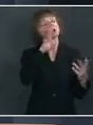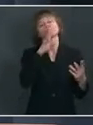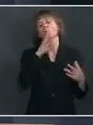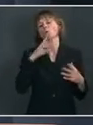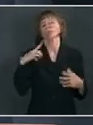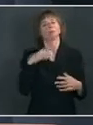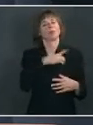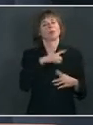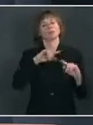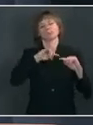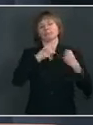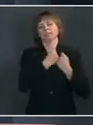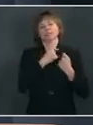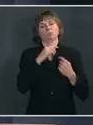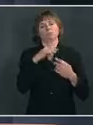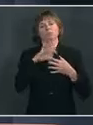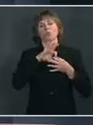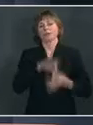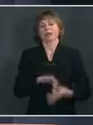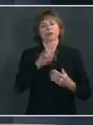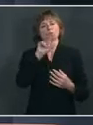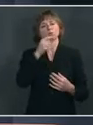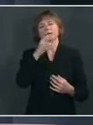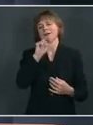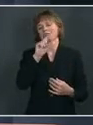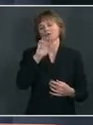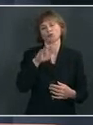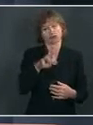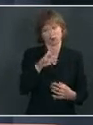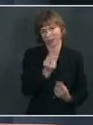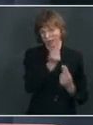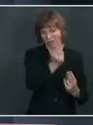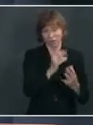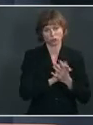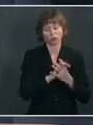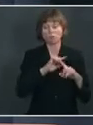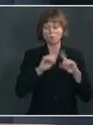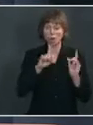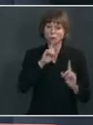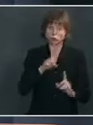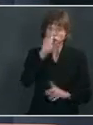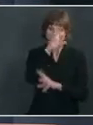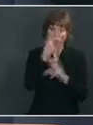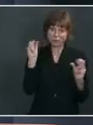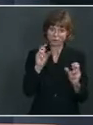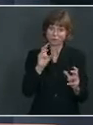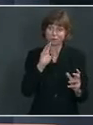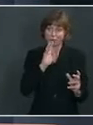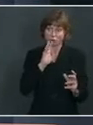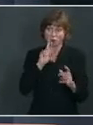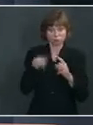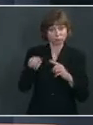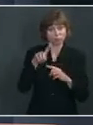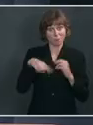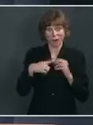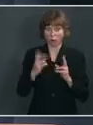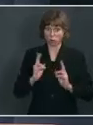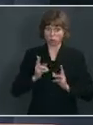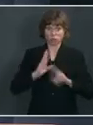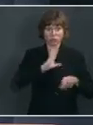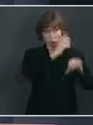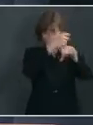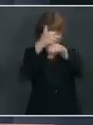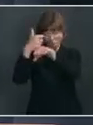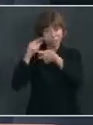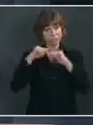team about Gary Gensler's nomination specifically, but certainly the president has spoken about the urgency of getting his team in place